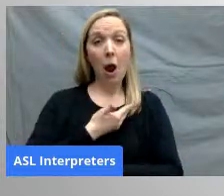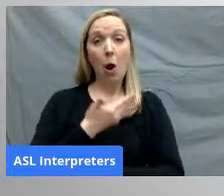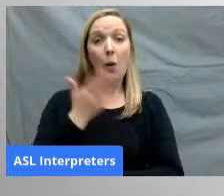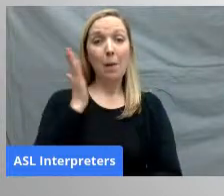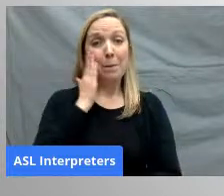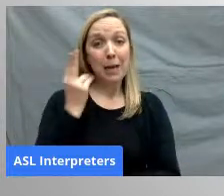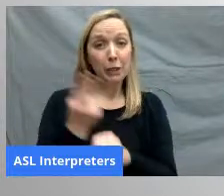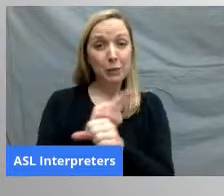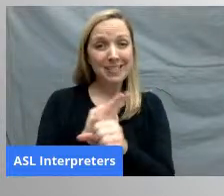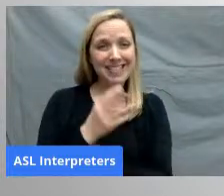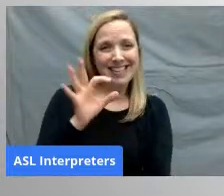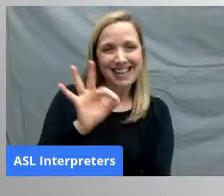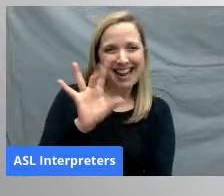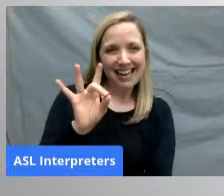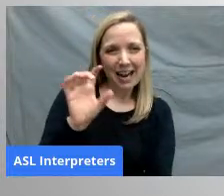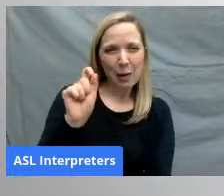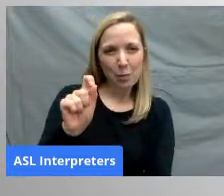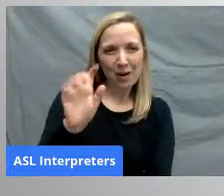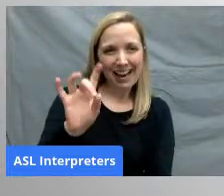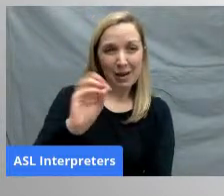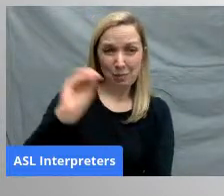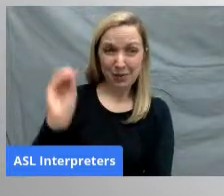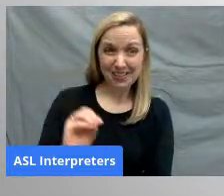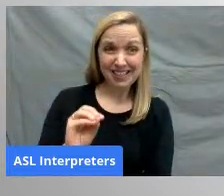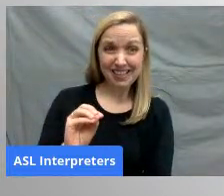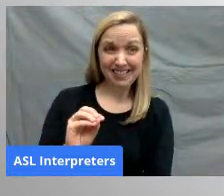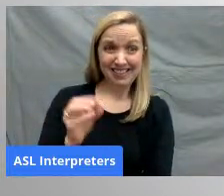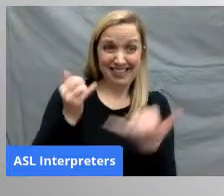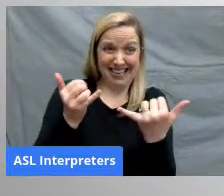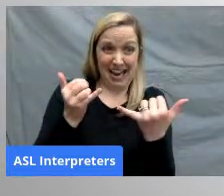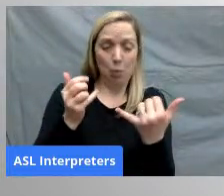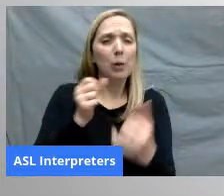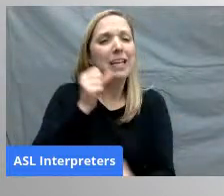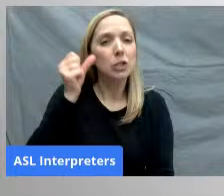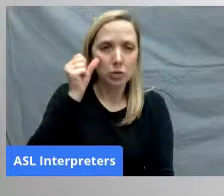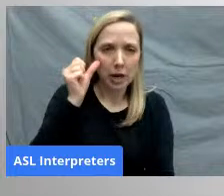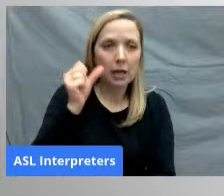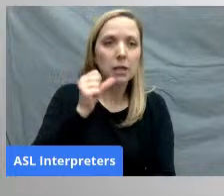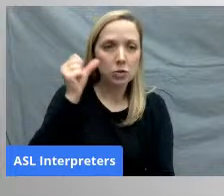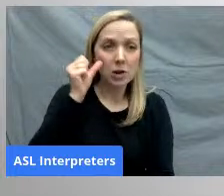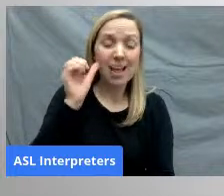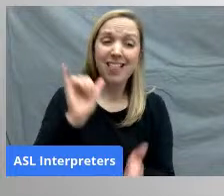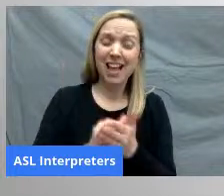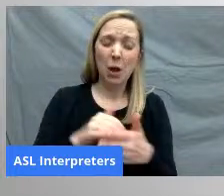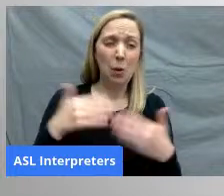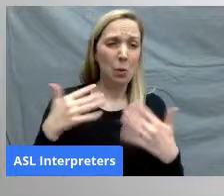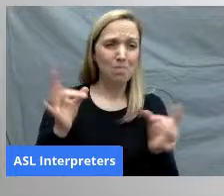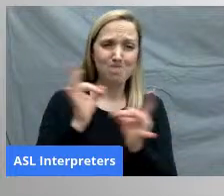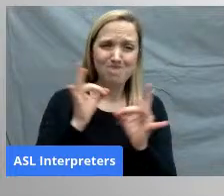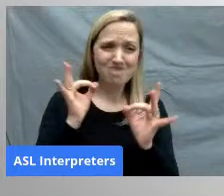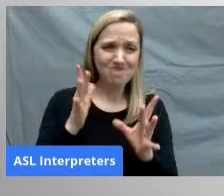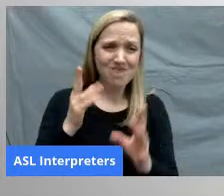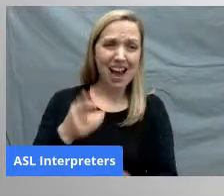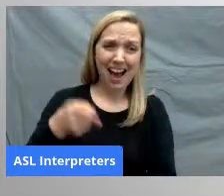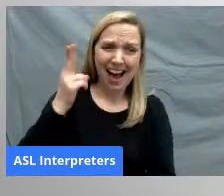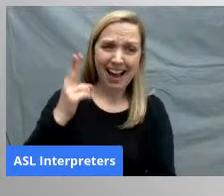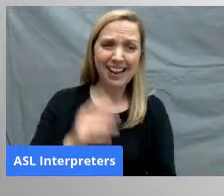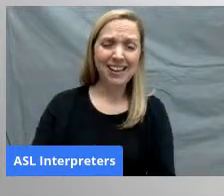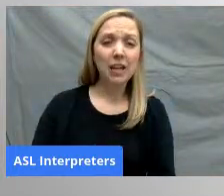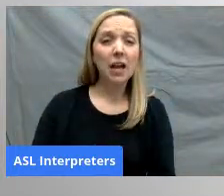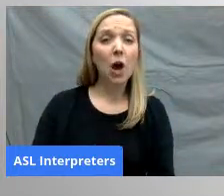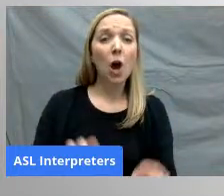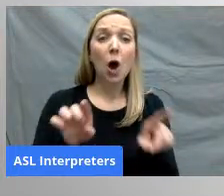today or yesterday, which is critically high. It has been unfortunately over